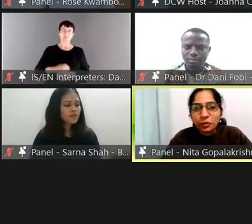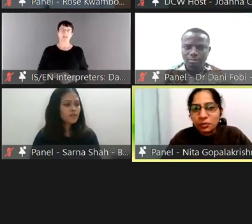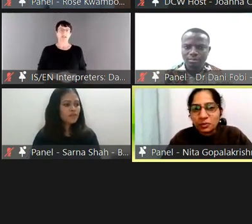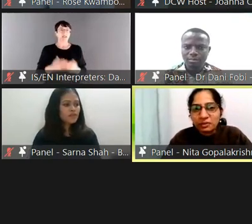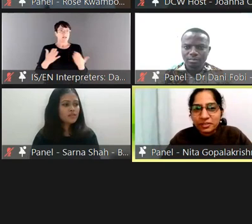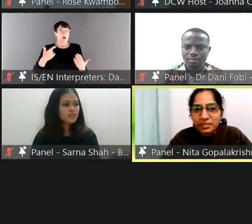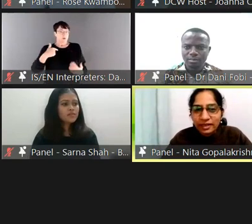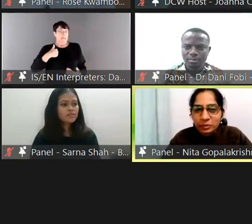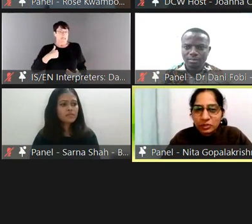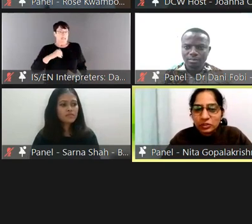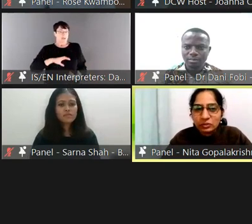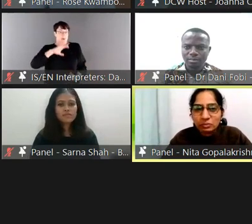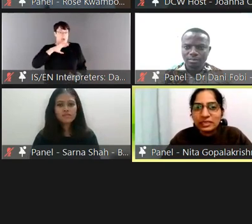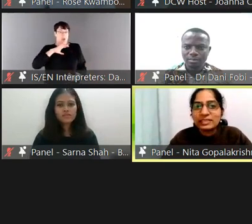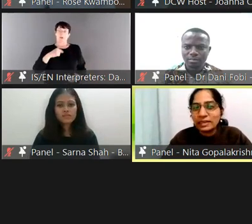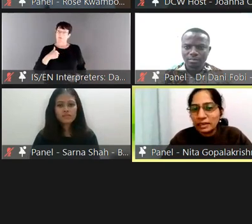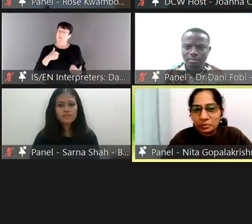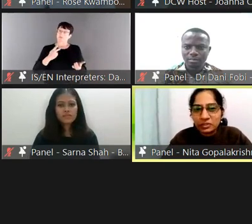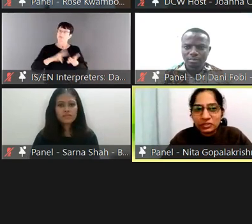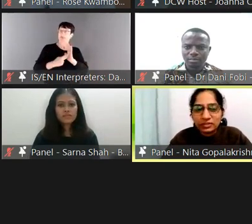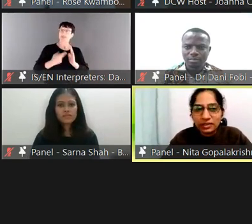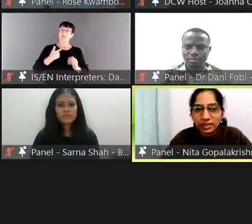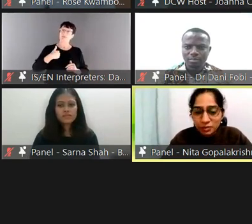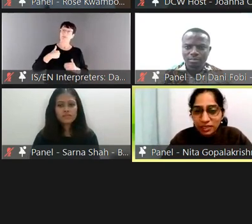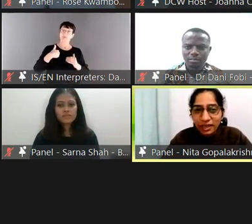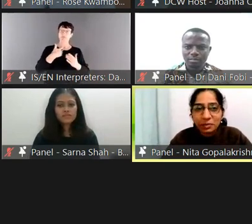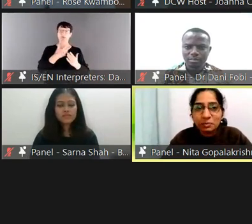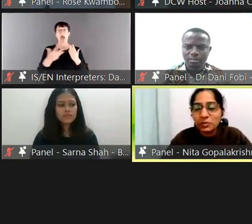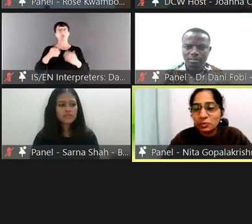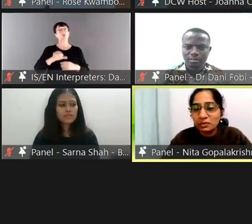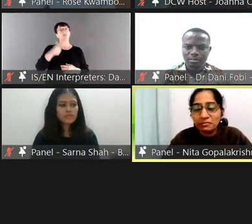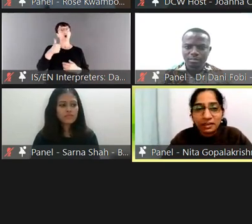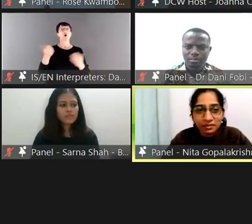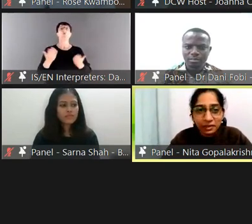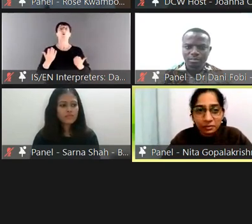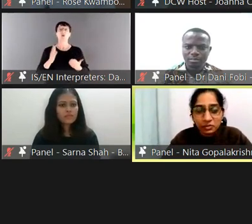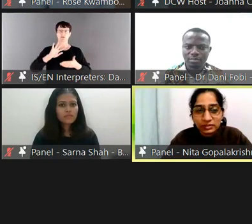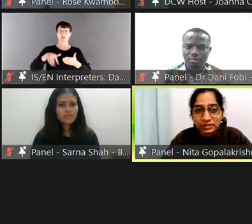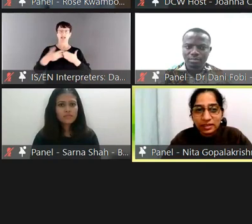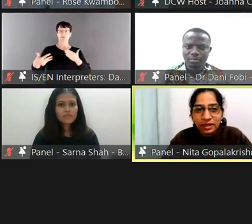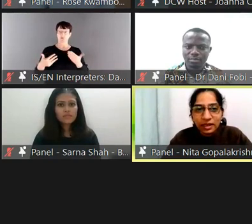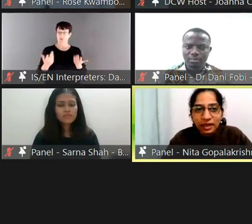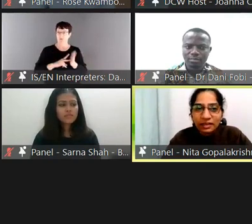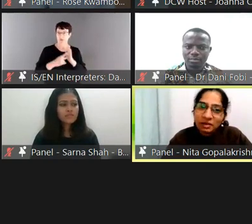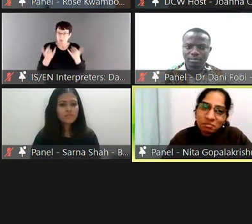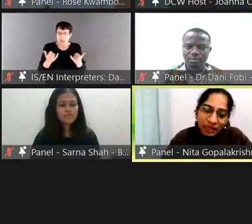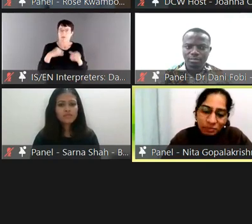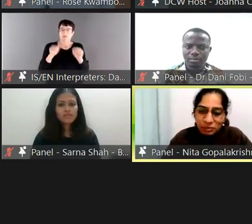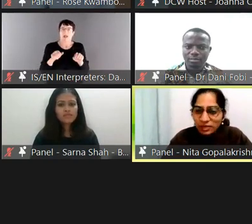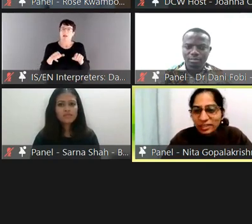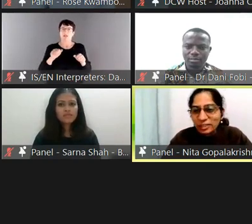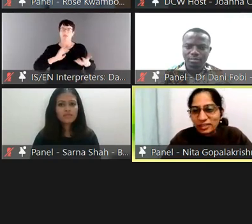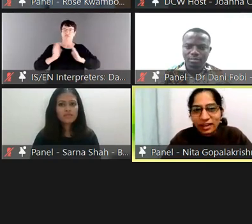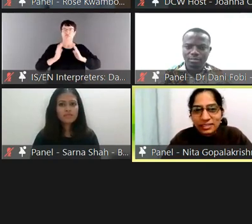I grew up with my first language being sign language. And today I'm able to speak 5 languages. I've had